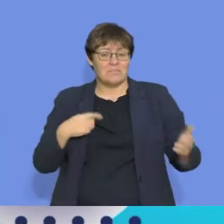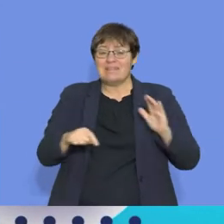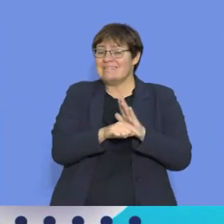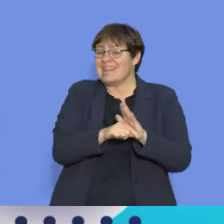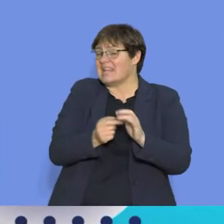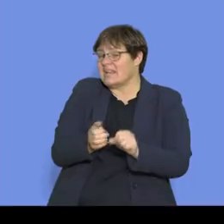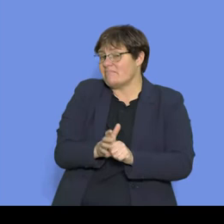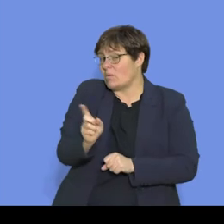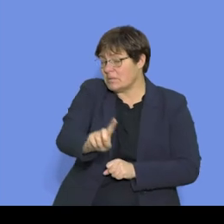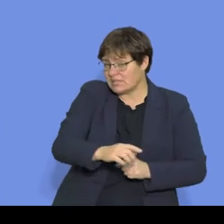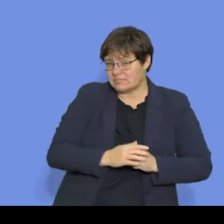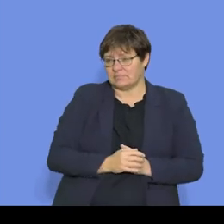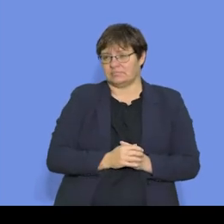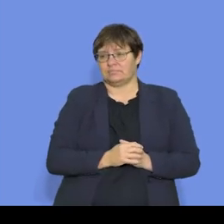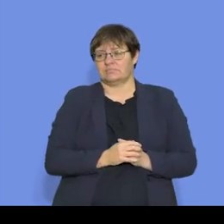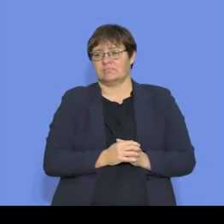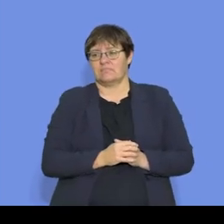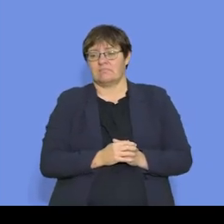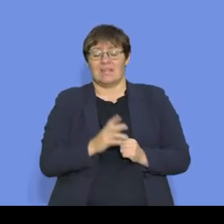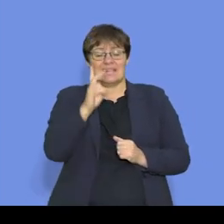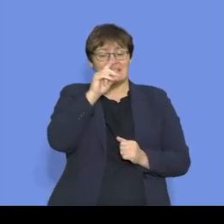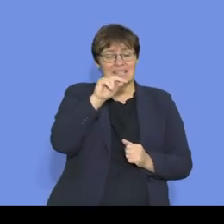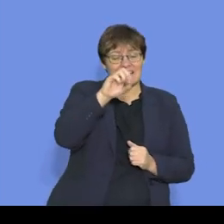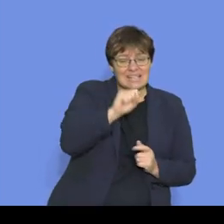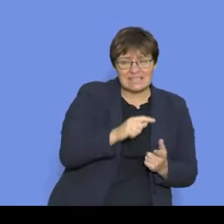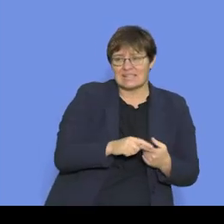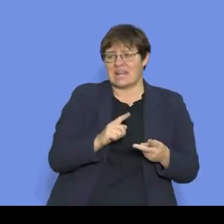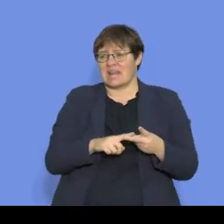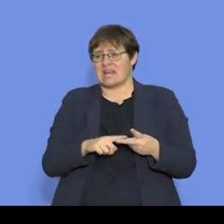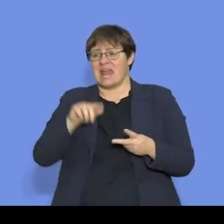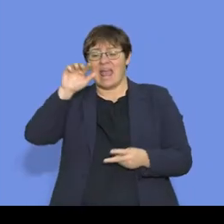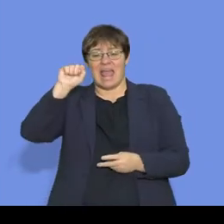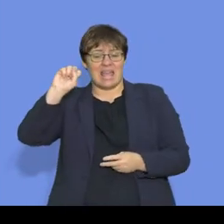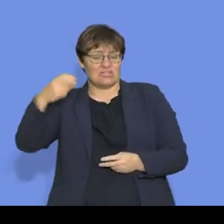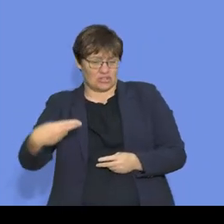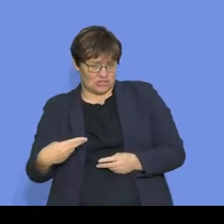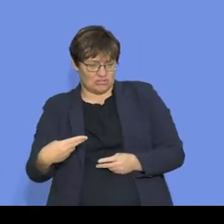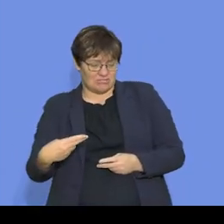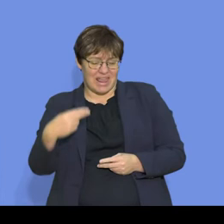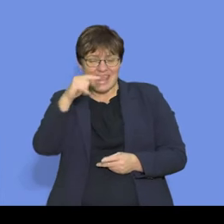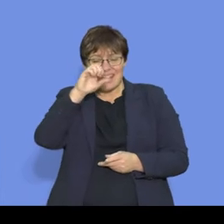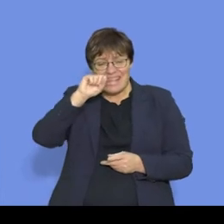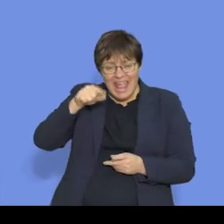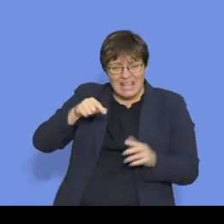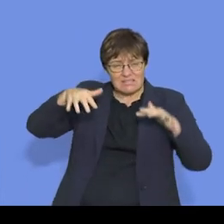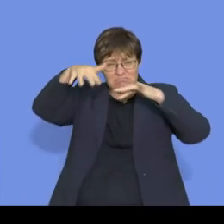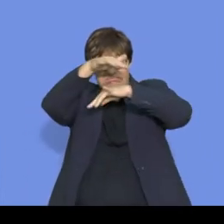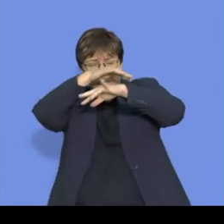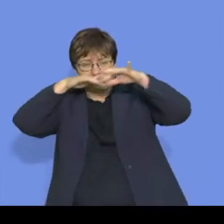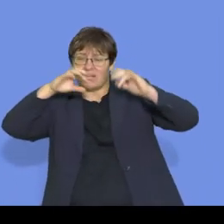the consequences of those? Large quantities of dust and ash in